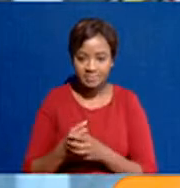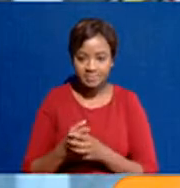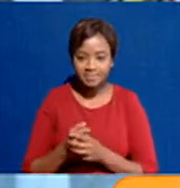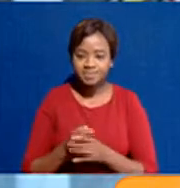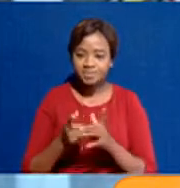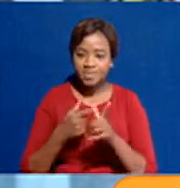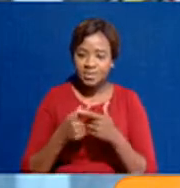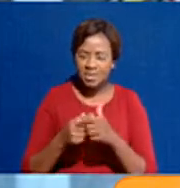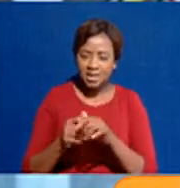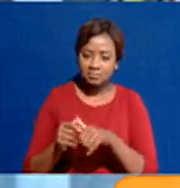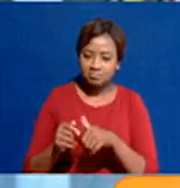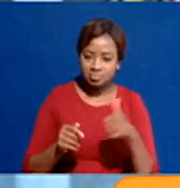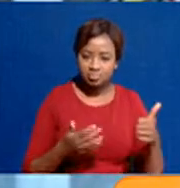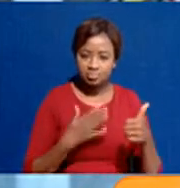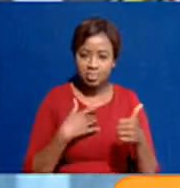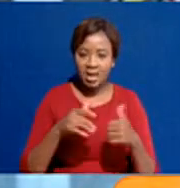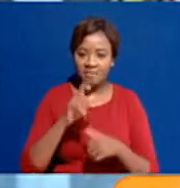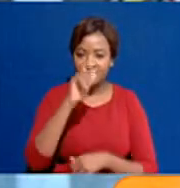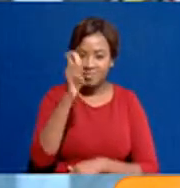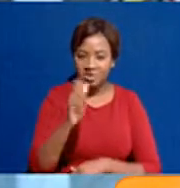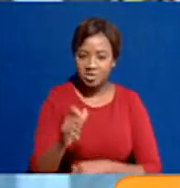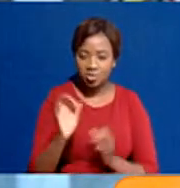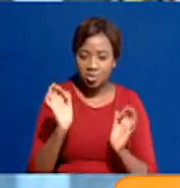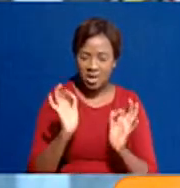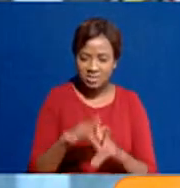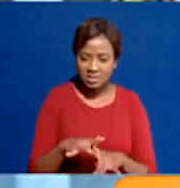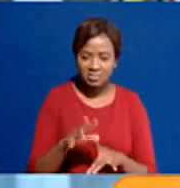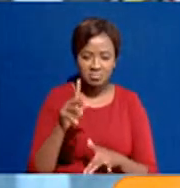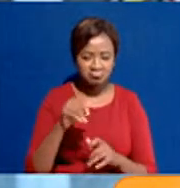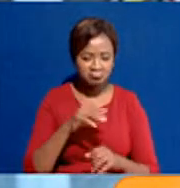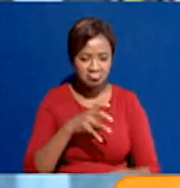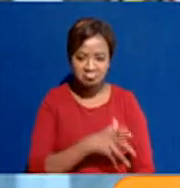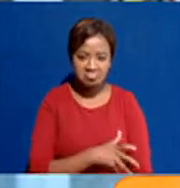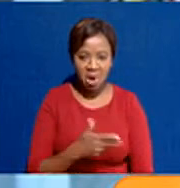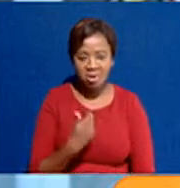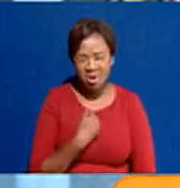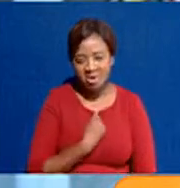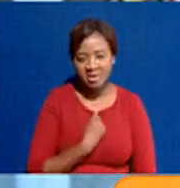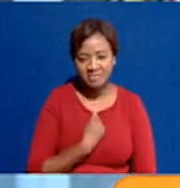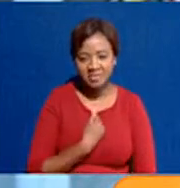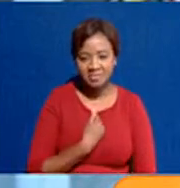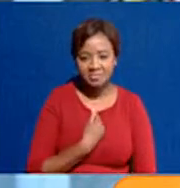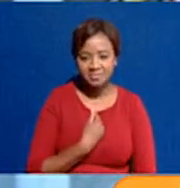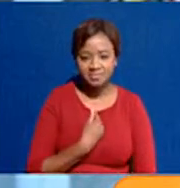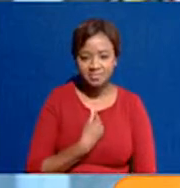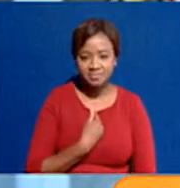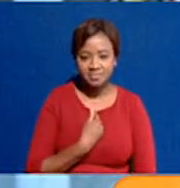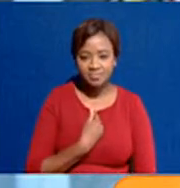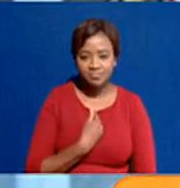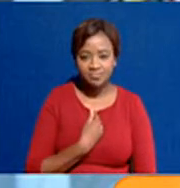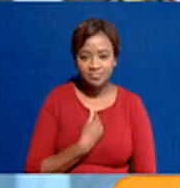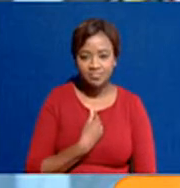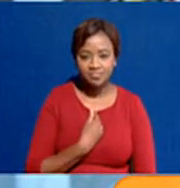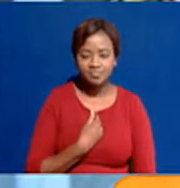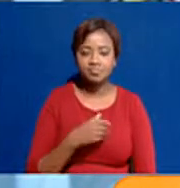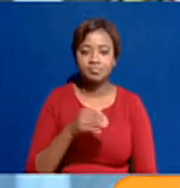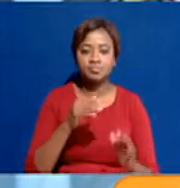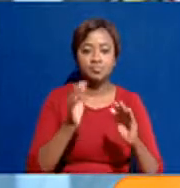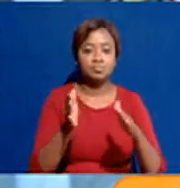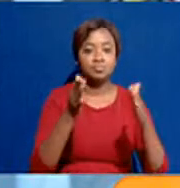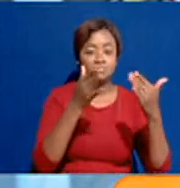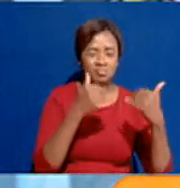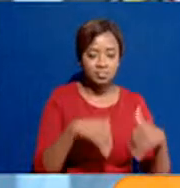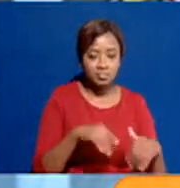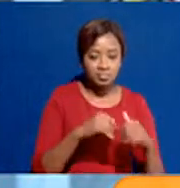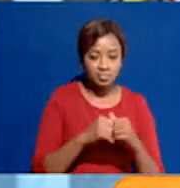had the regional assemblies, very powerful regions at the time, eight of them. And then